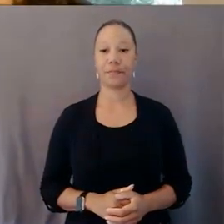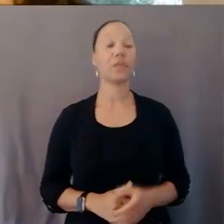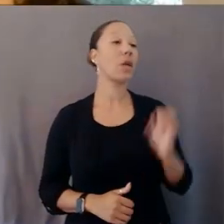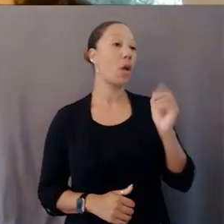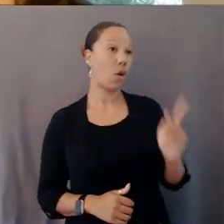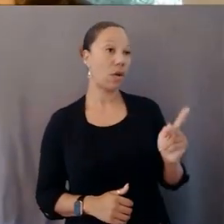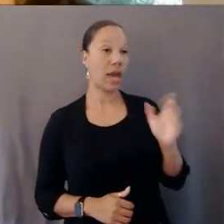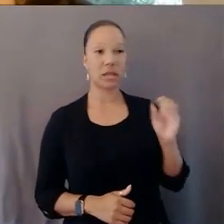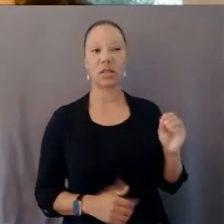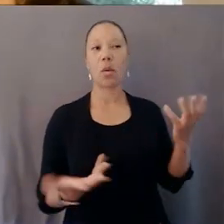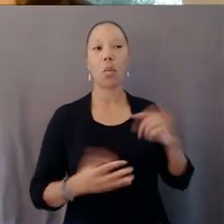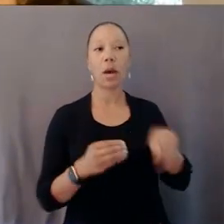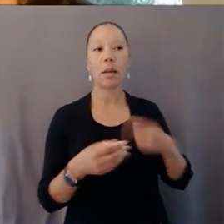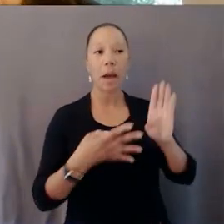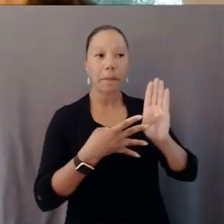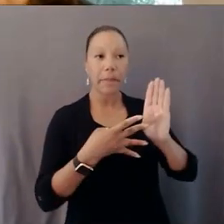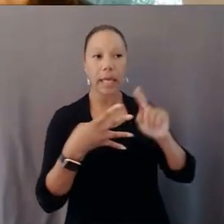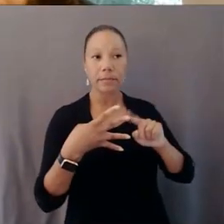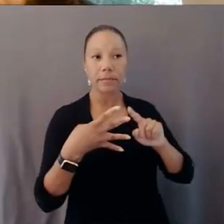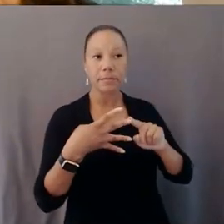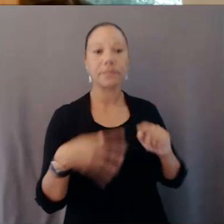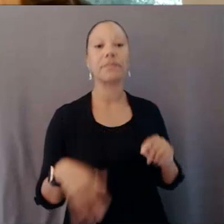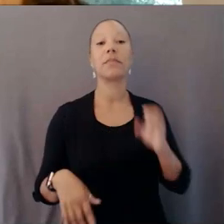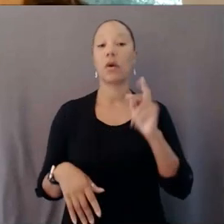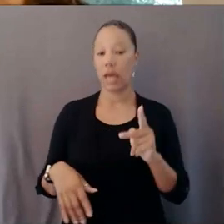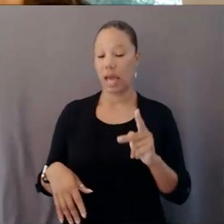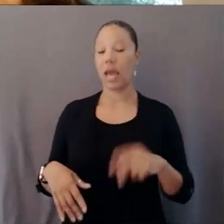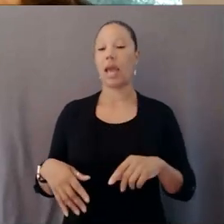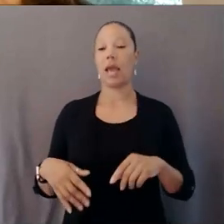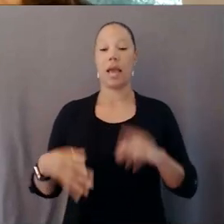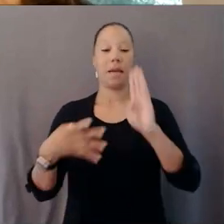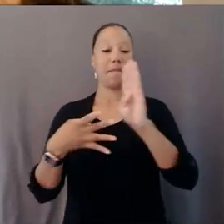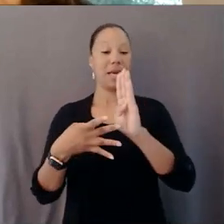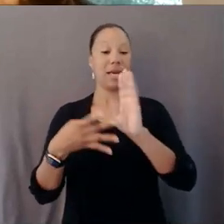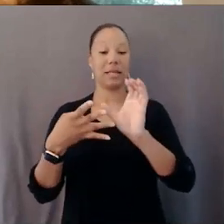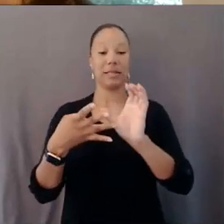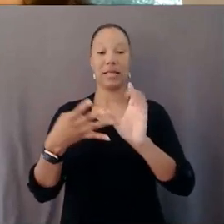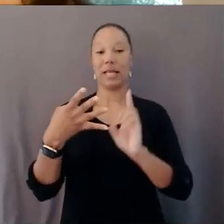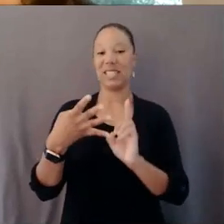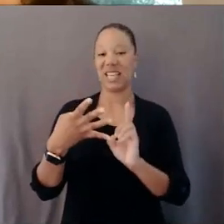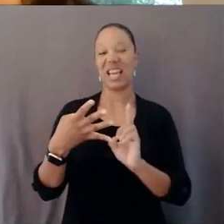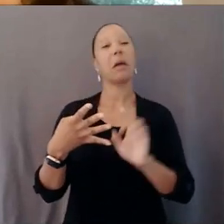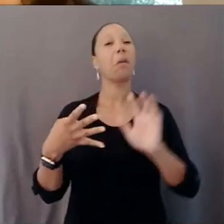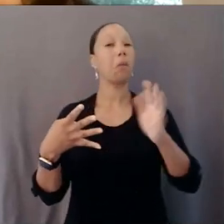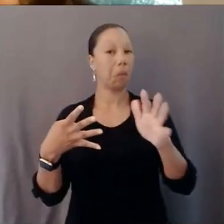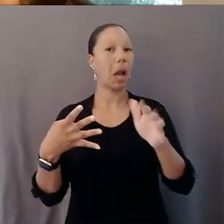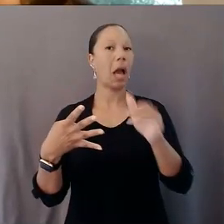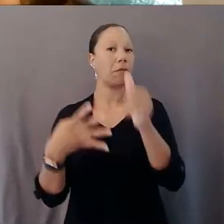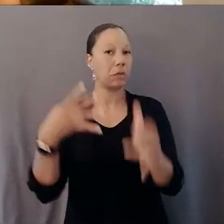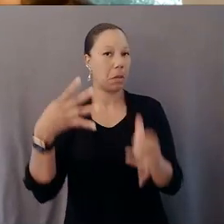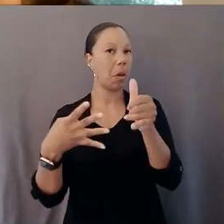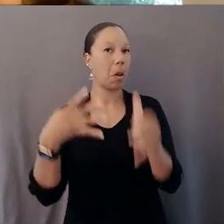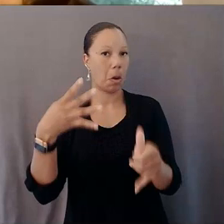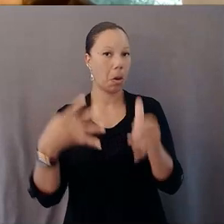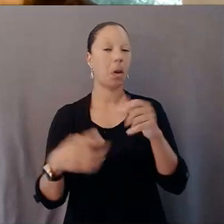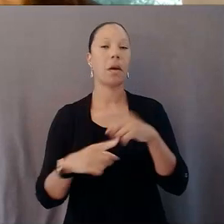Okay, so what about option B? Okay, so option B, C, and D after that are all fairly similar. They just have a